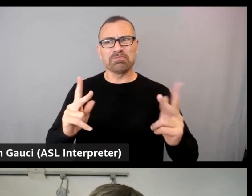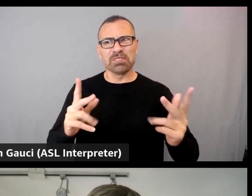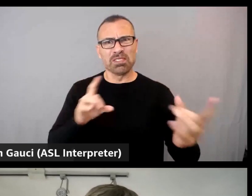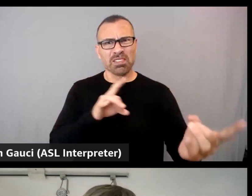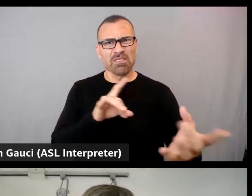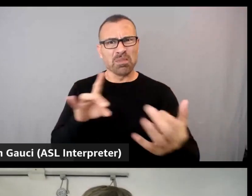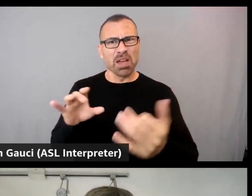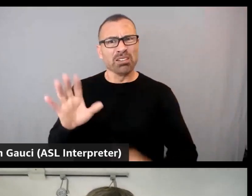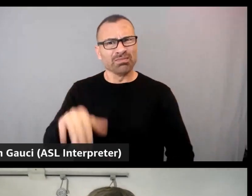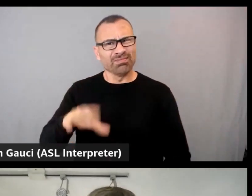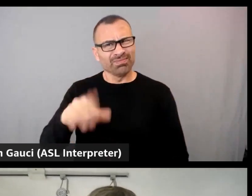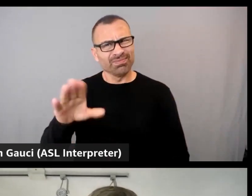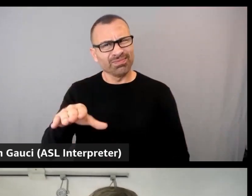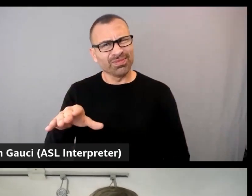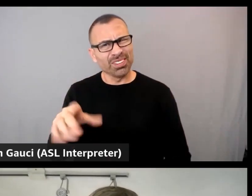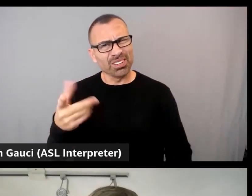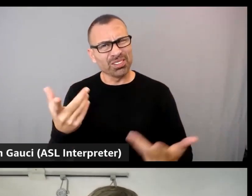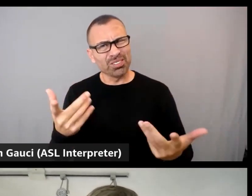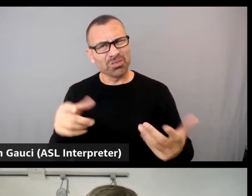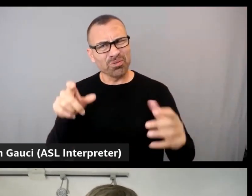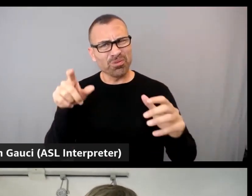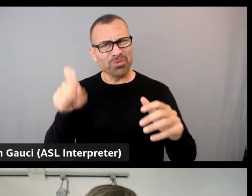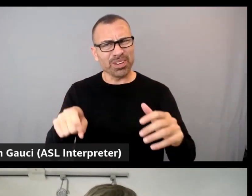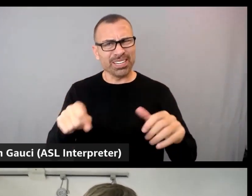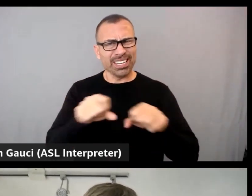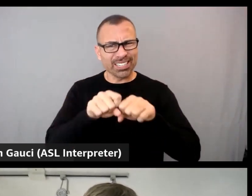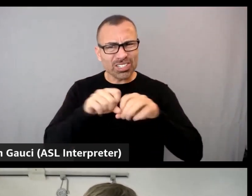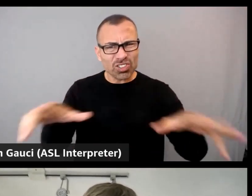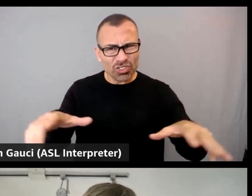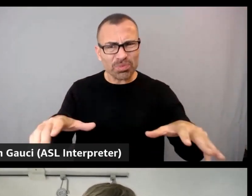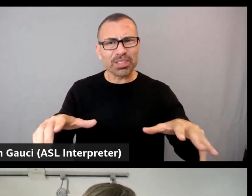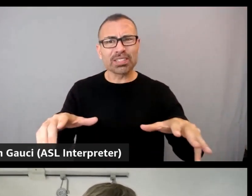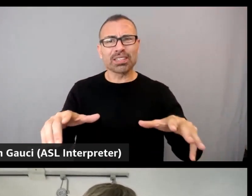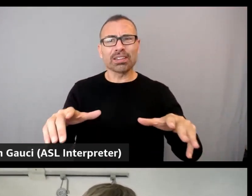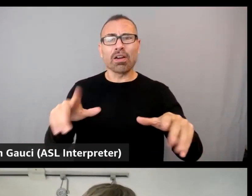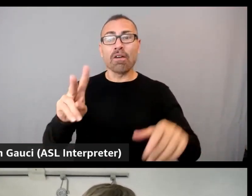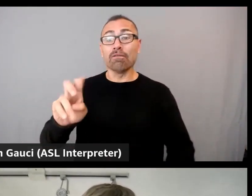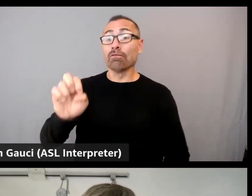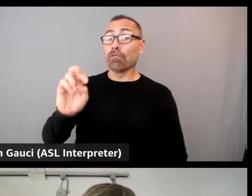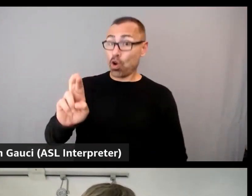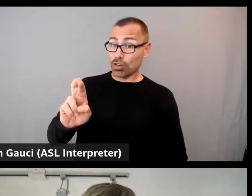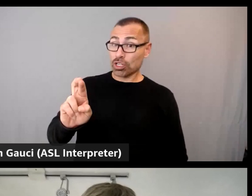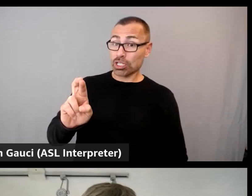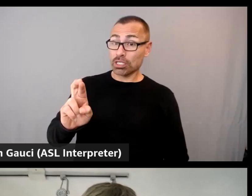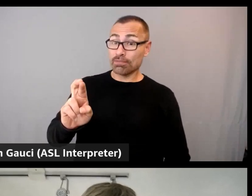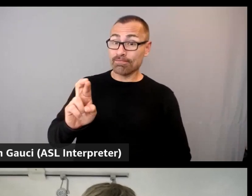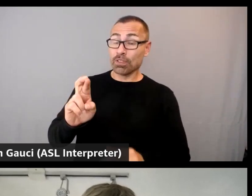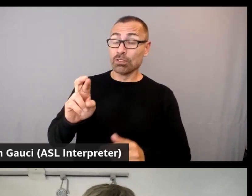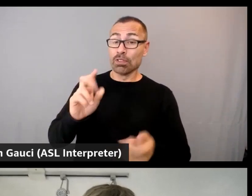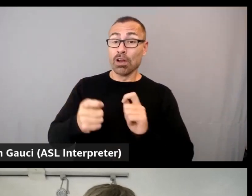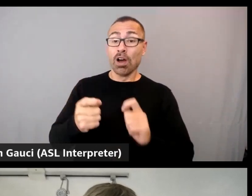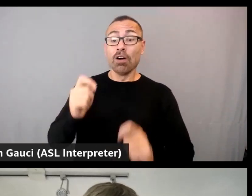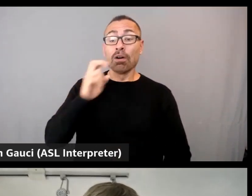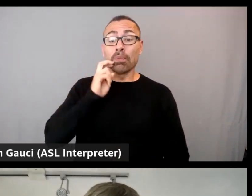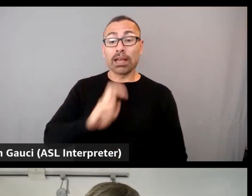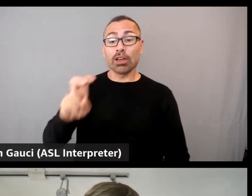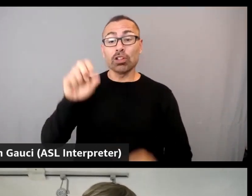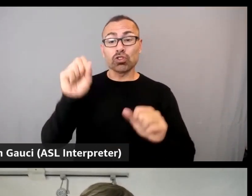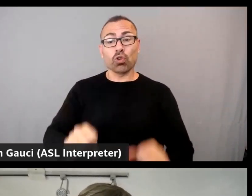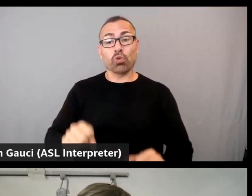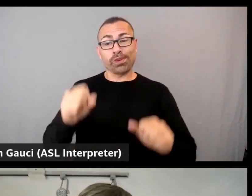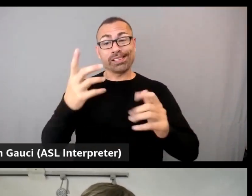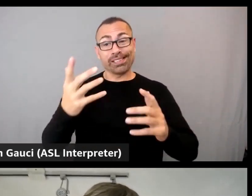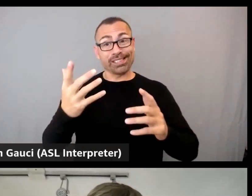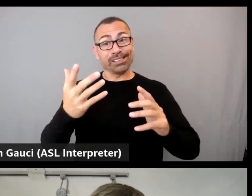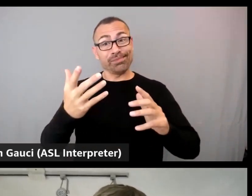to sort of give us a distributed version of Python so that we can actually process this hundreds of gigs of data that is sitting in